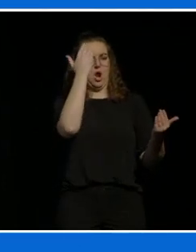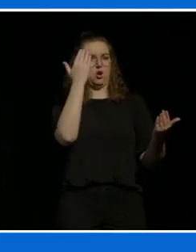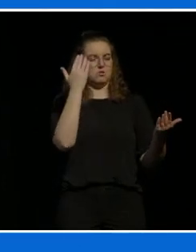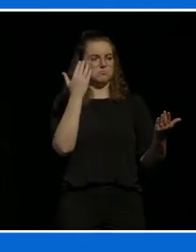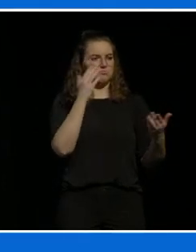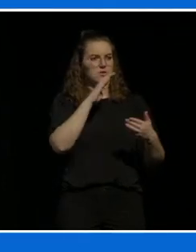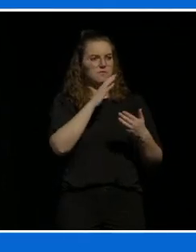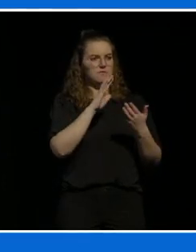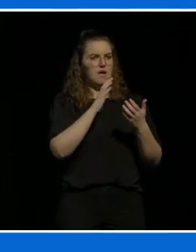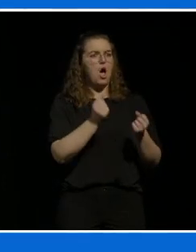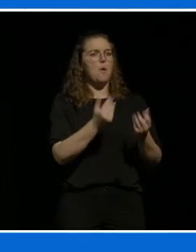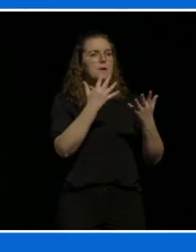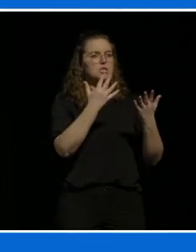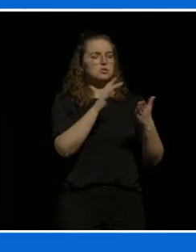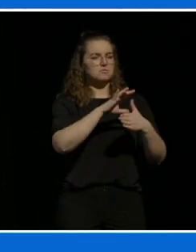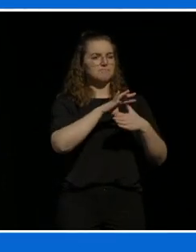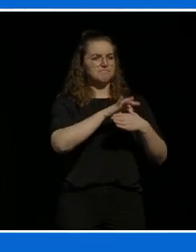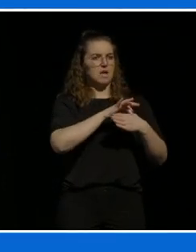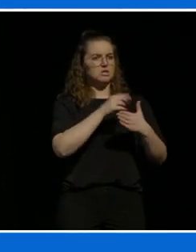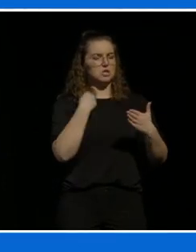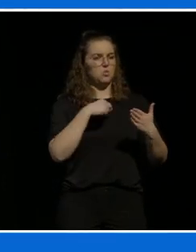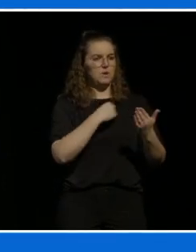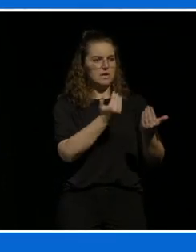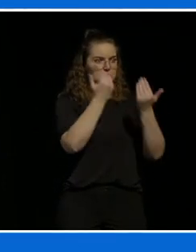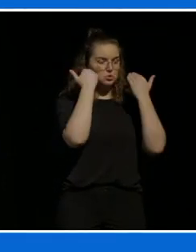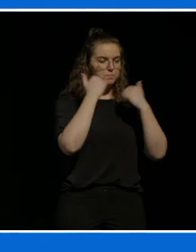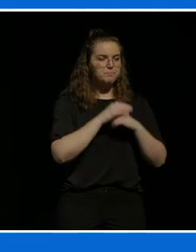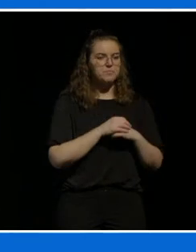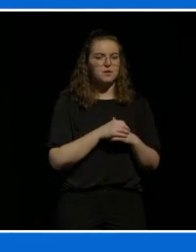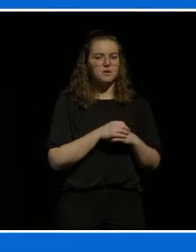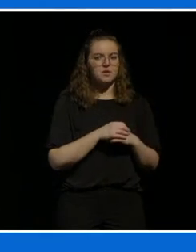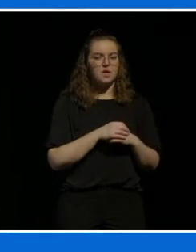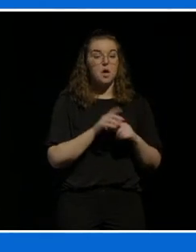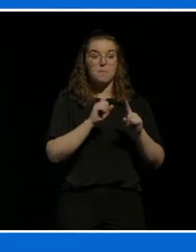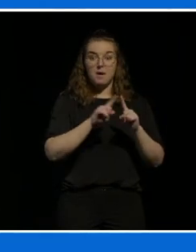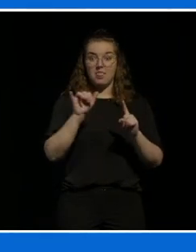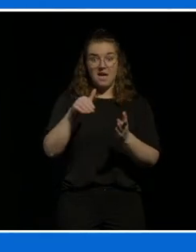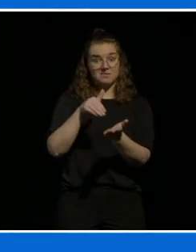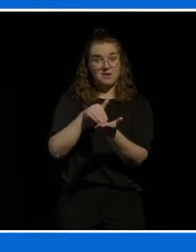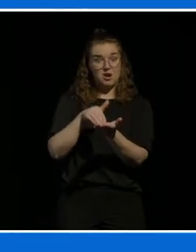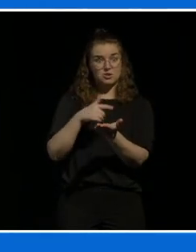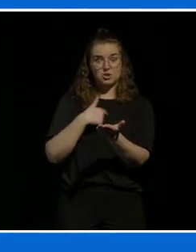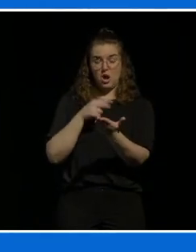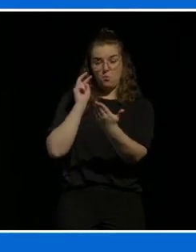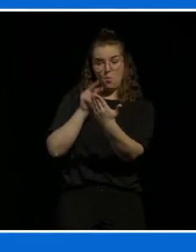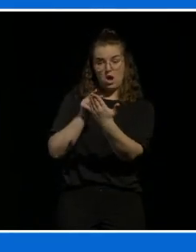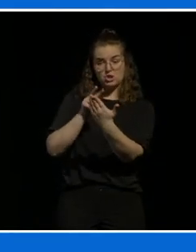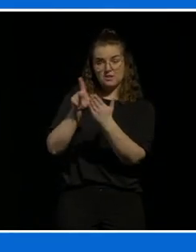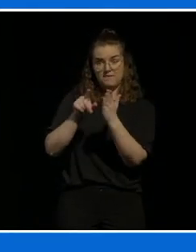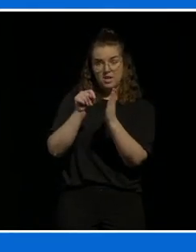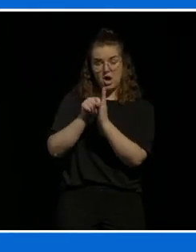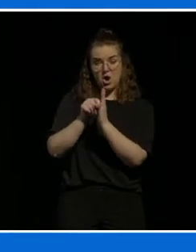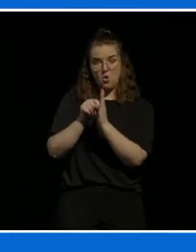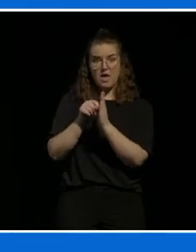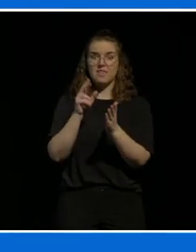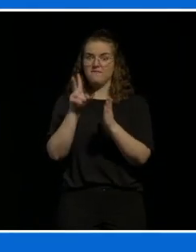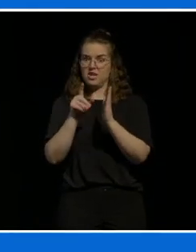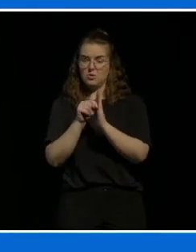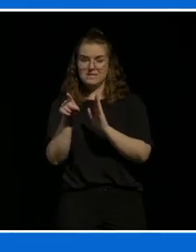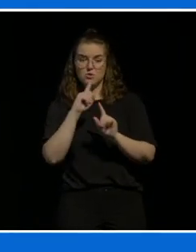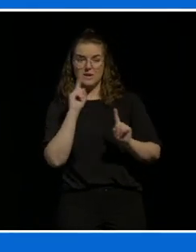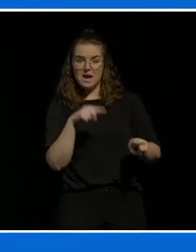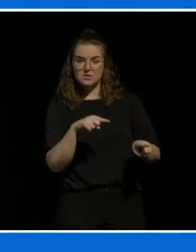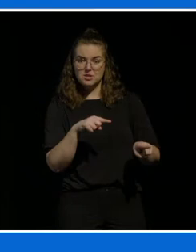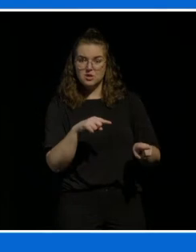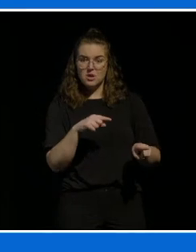paper and like even I like believe in it, when I see like his videos and the like video he reacts to, I feel like if I saw that